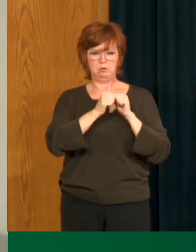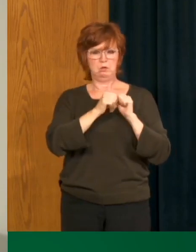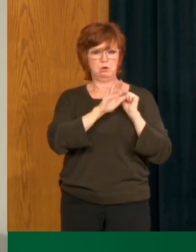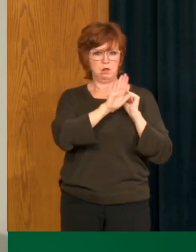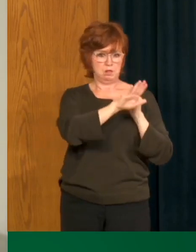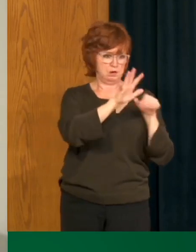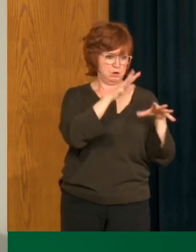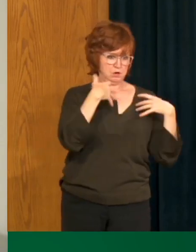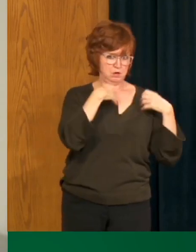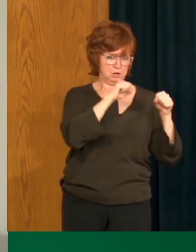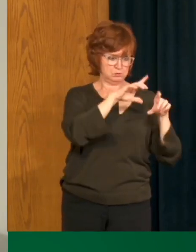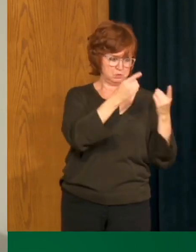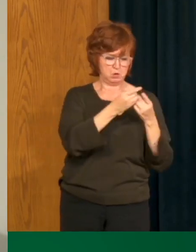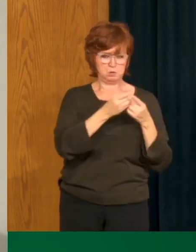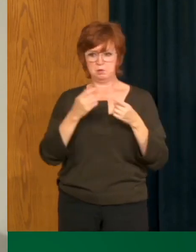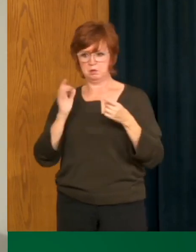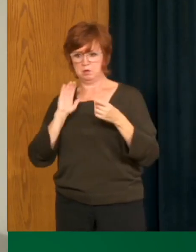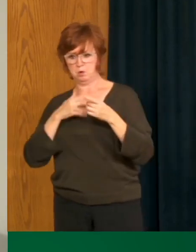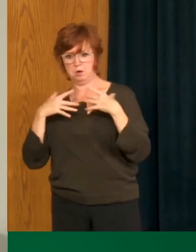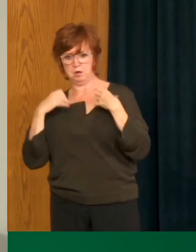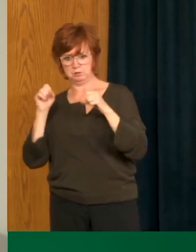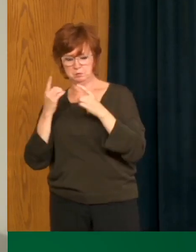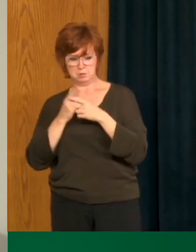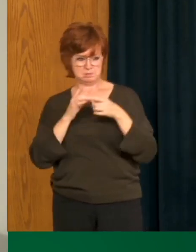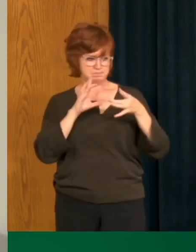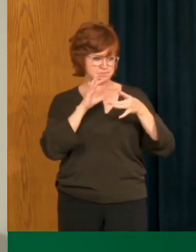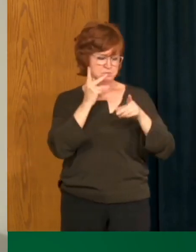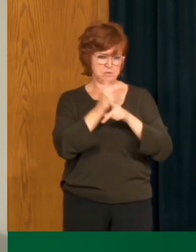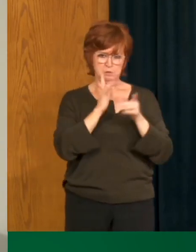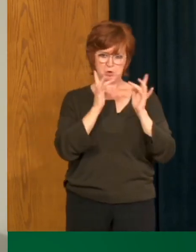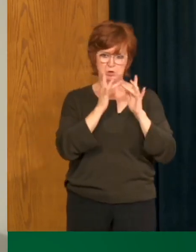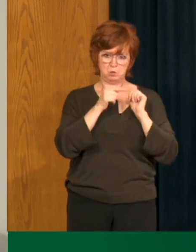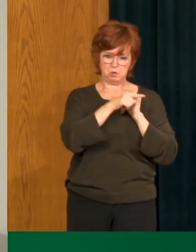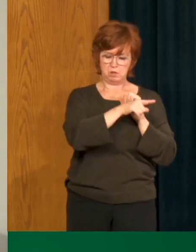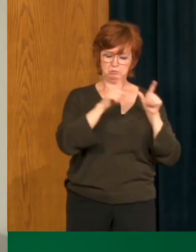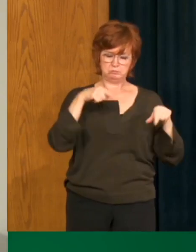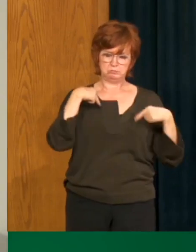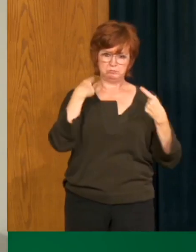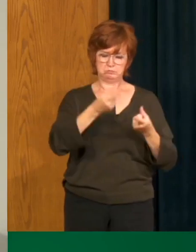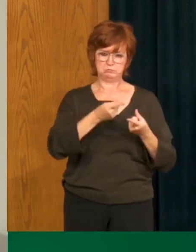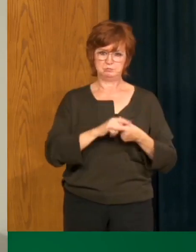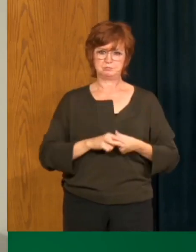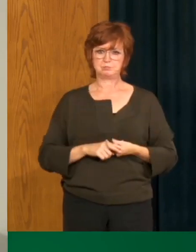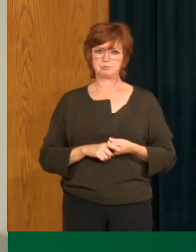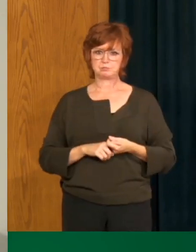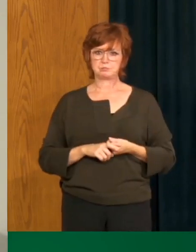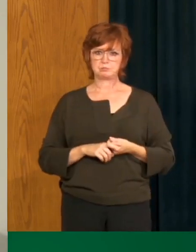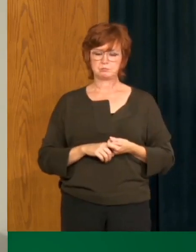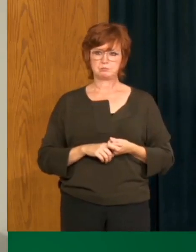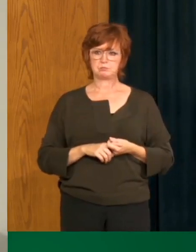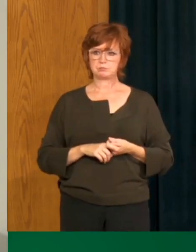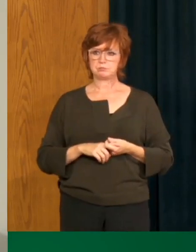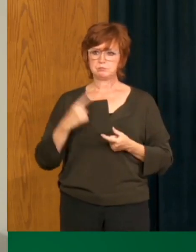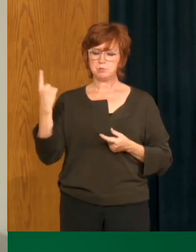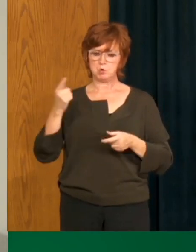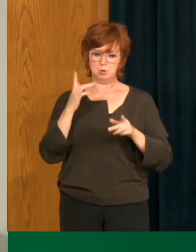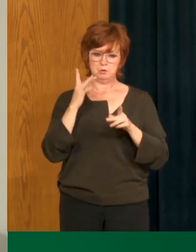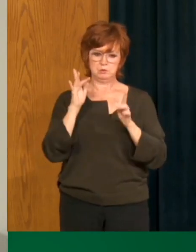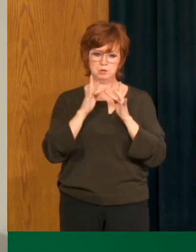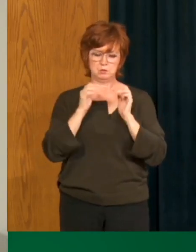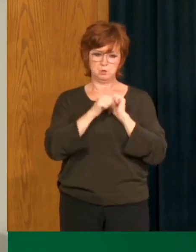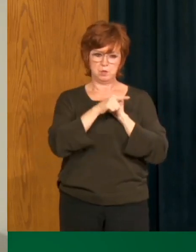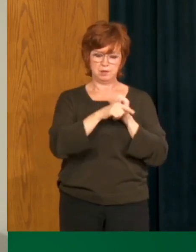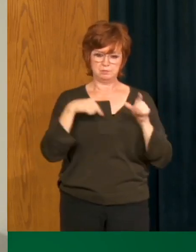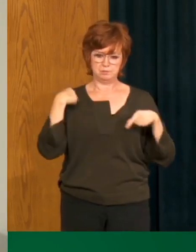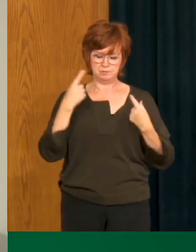and we are in contact with our counterparts in the chief medical health officers in the Ministry